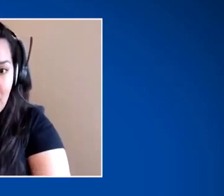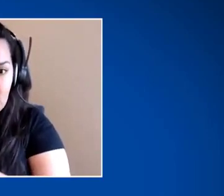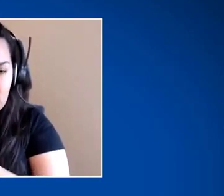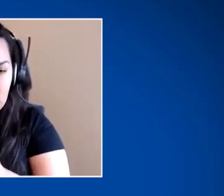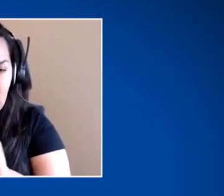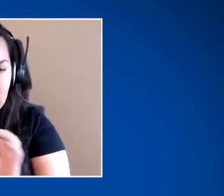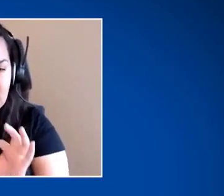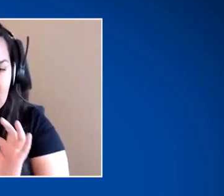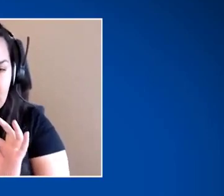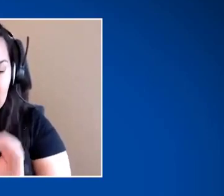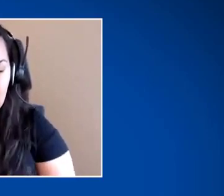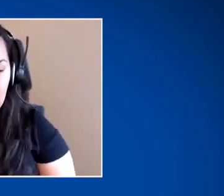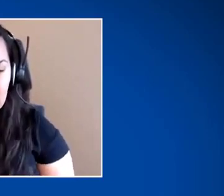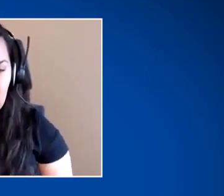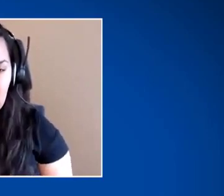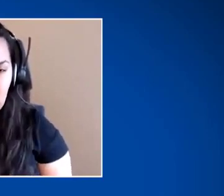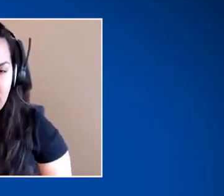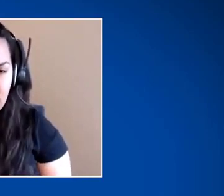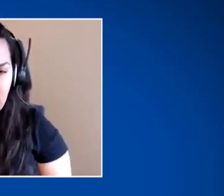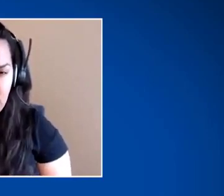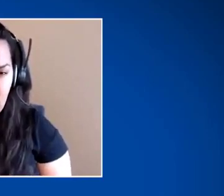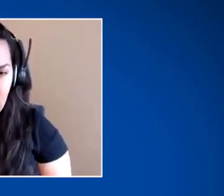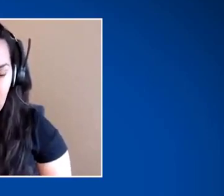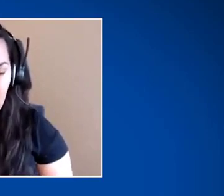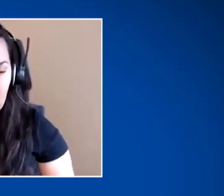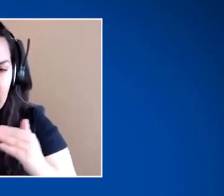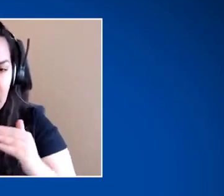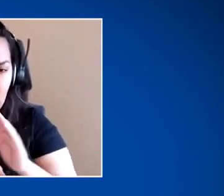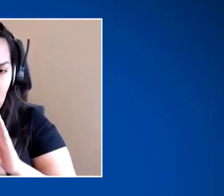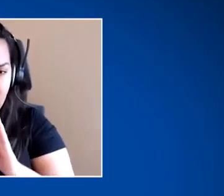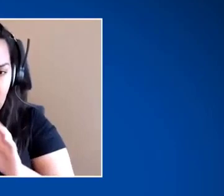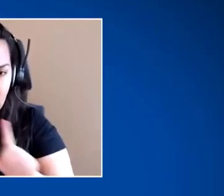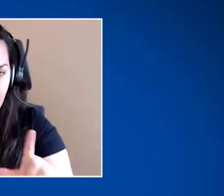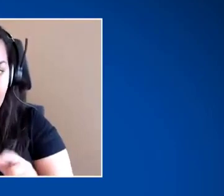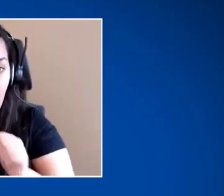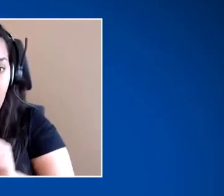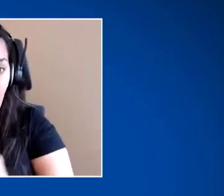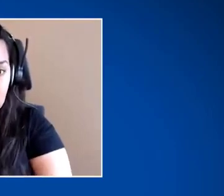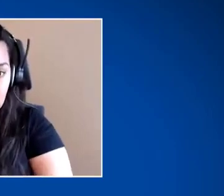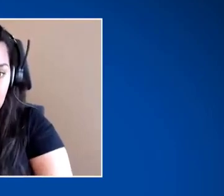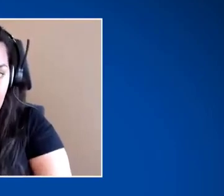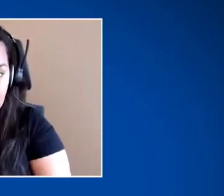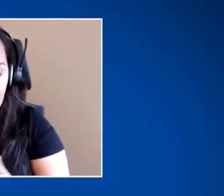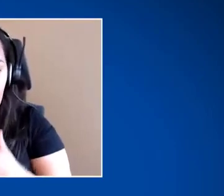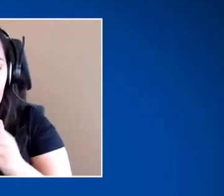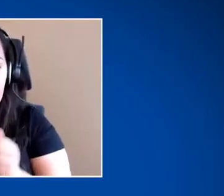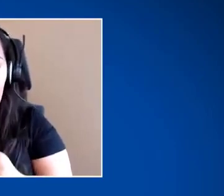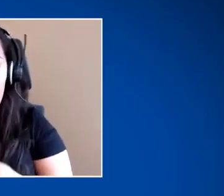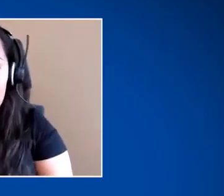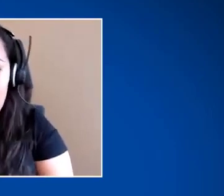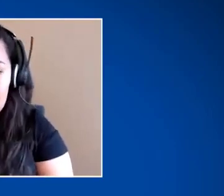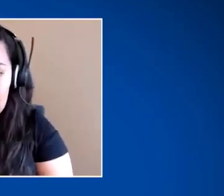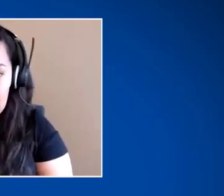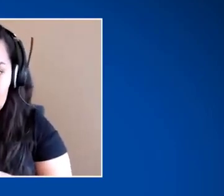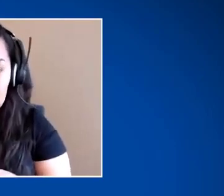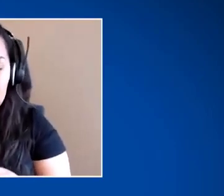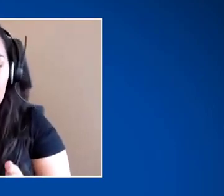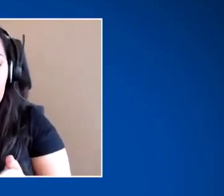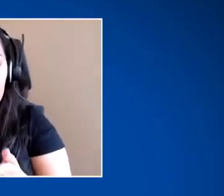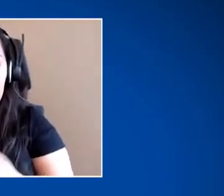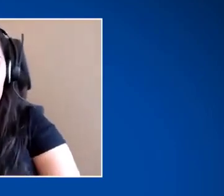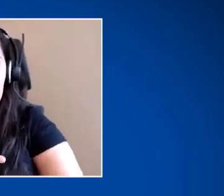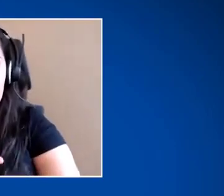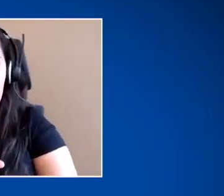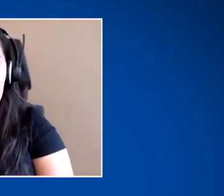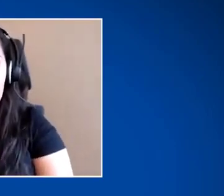the NIH peer review framework for most research project grants, starting with applications with due dates on or after January